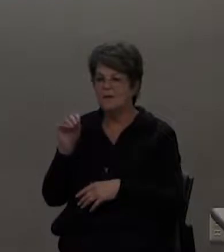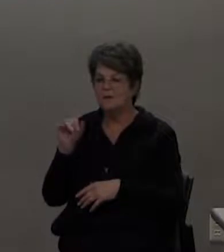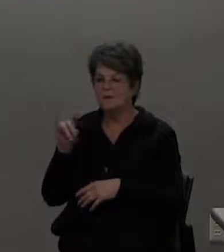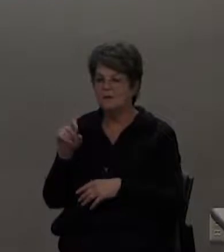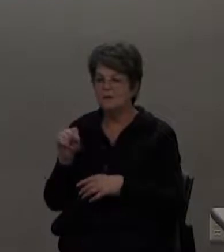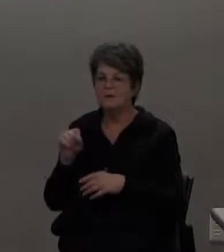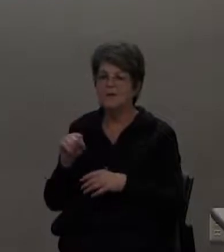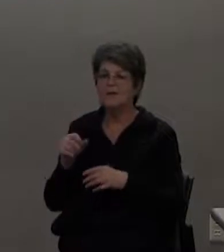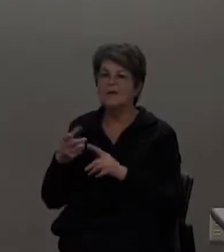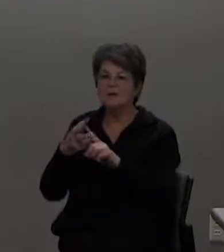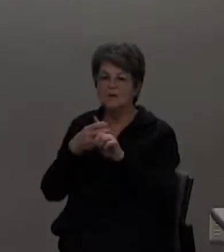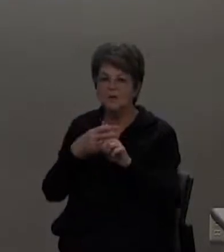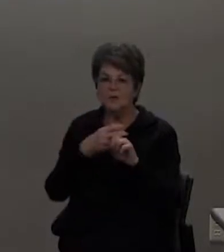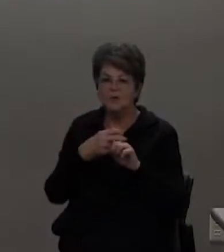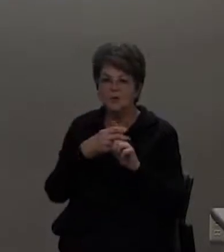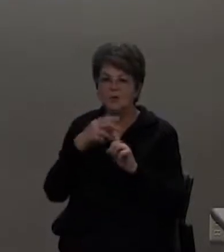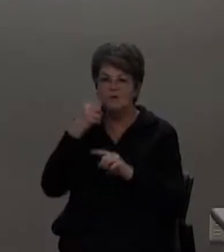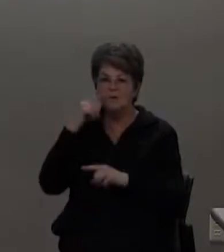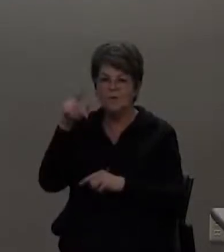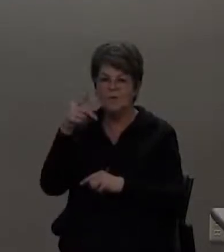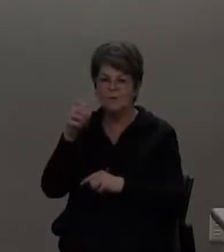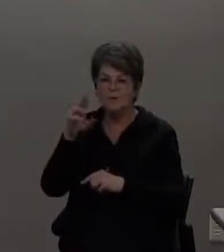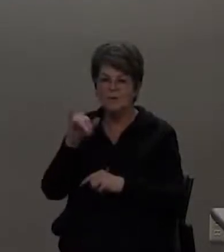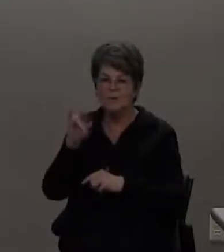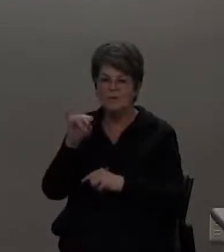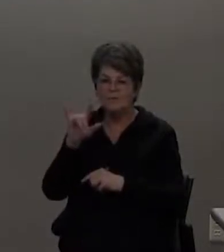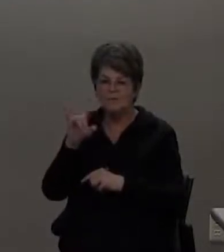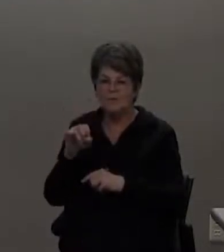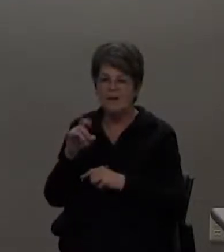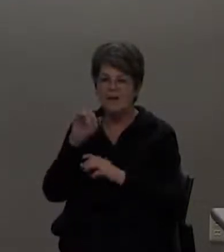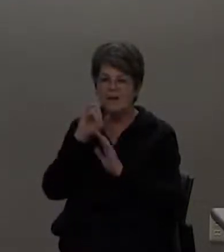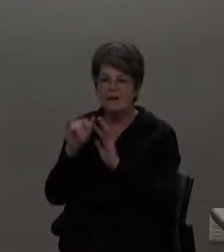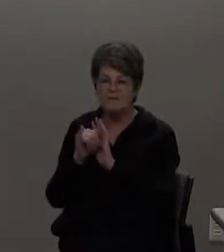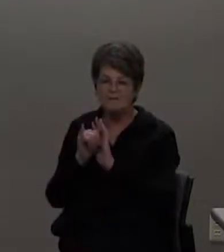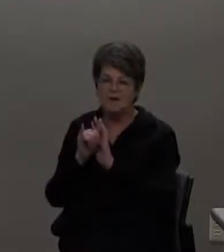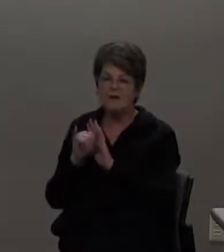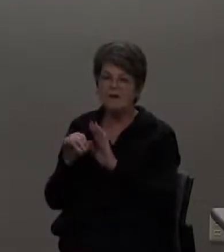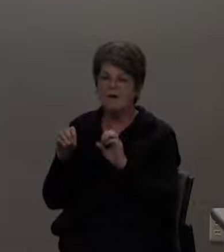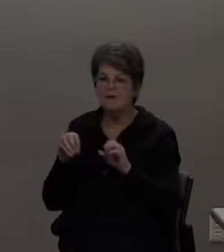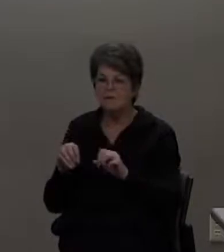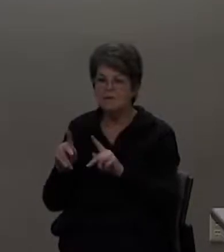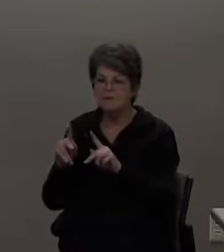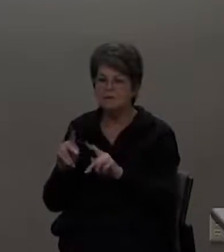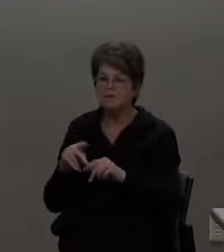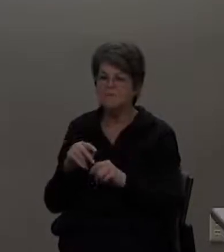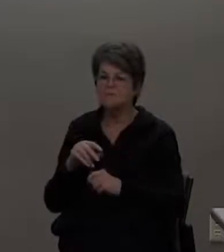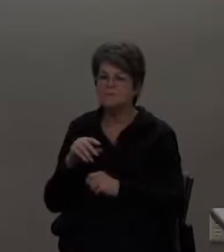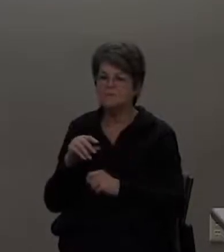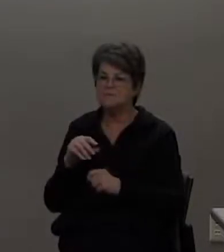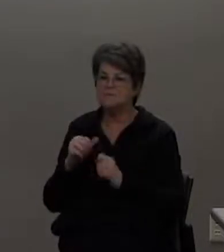Recruiting locally focused retail for Perryville, you know, identify opportunities. How do we take advantage, for example, of what I just said?